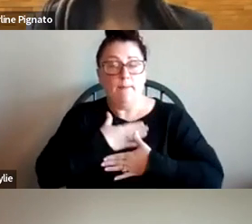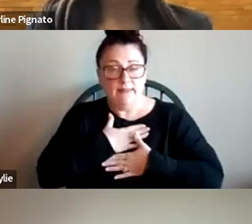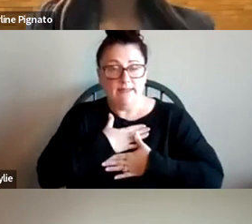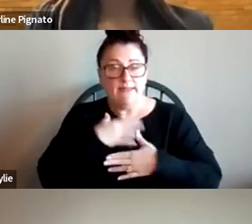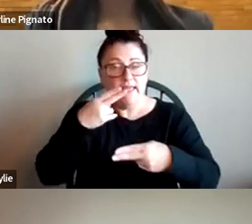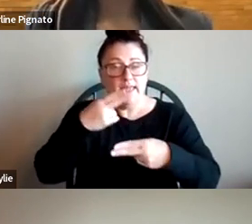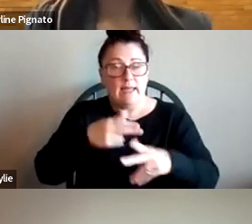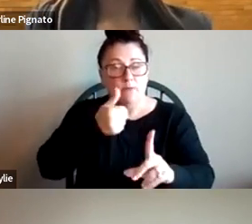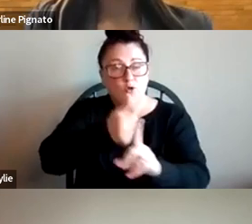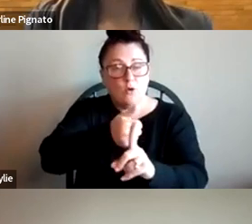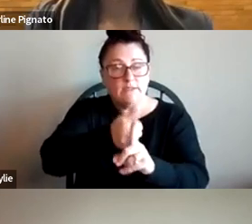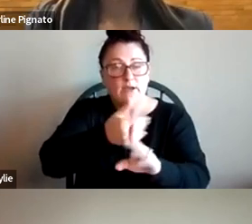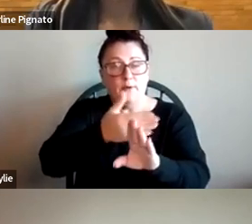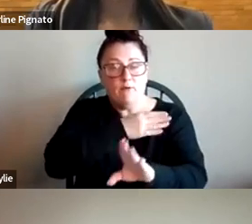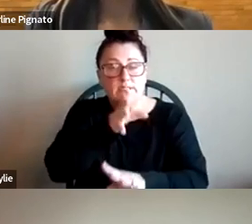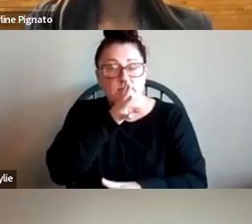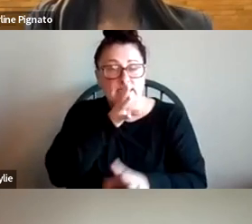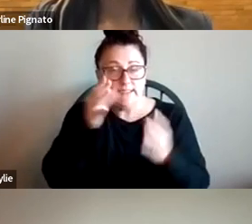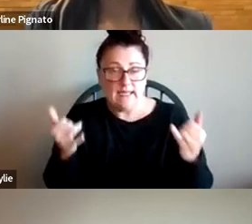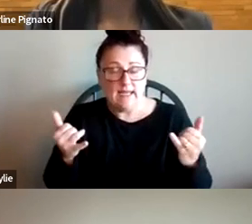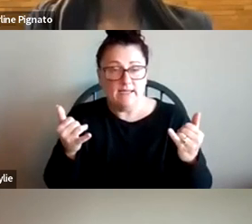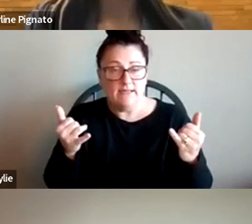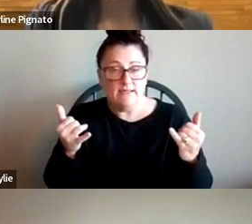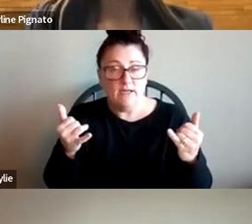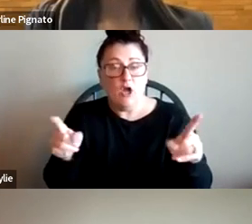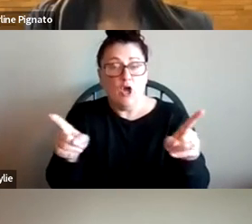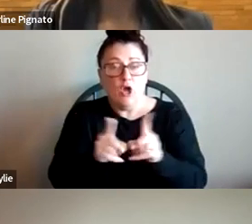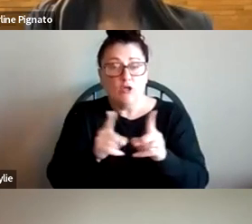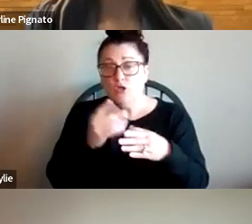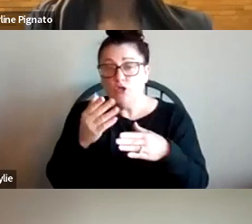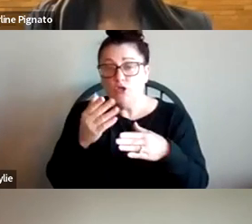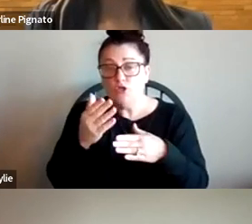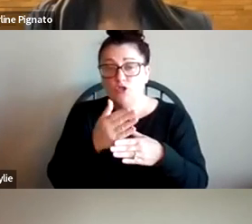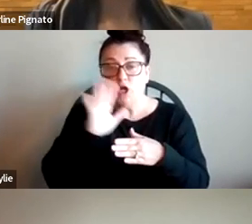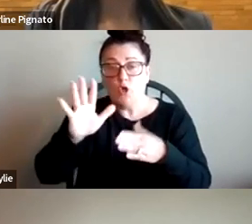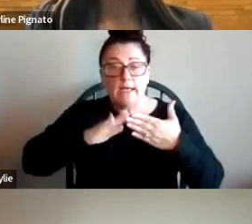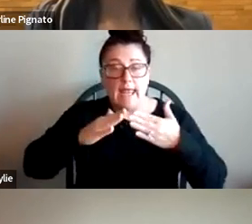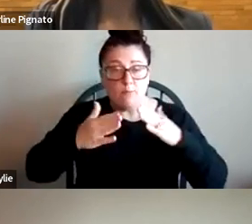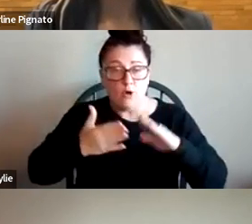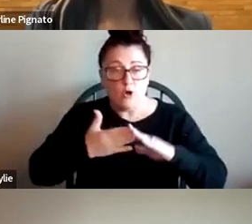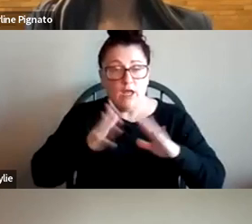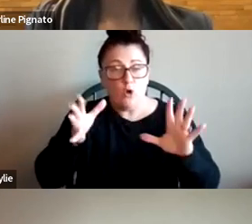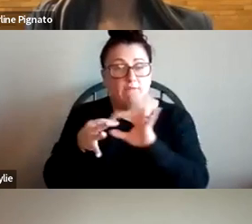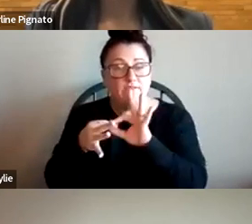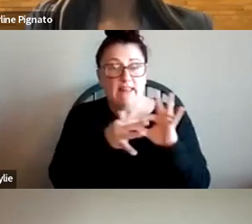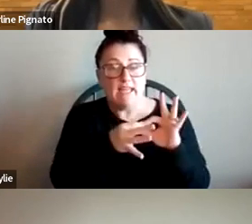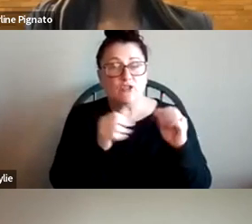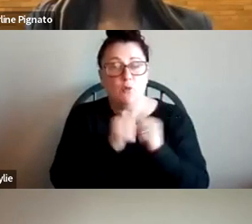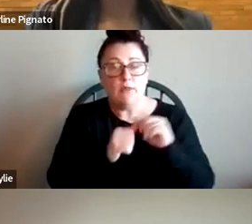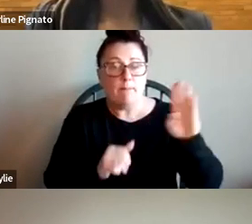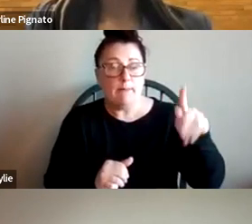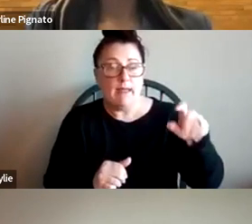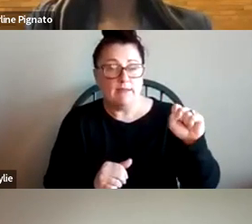name yourself before speaking today. Please also share your neighborhood and your affiliation with